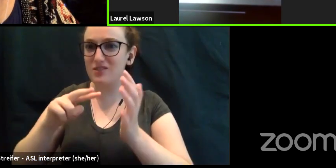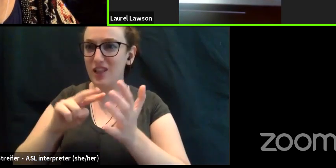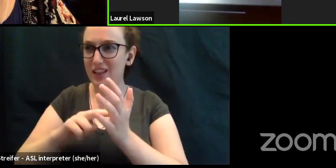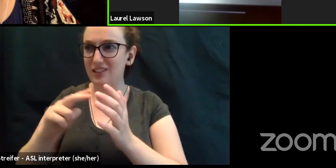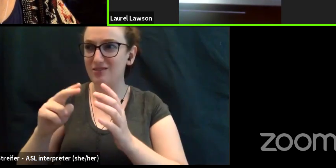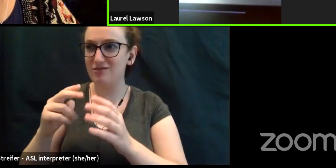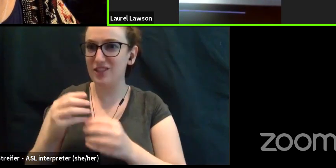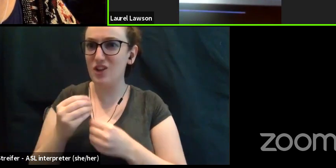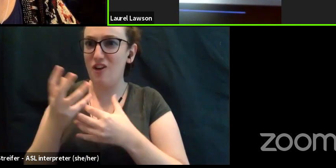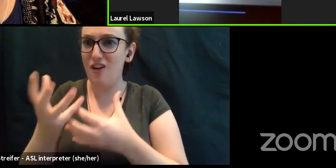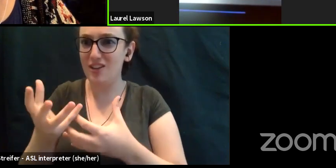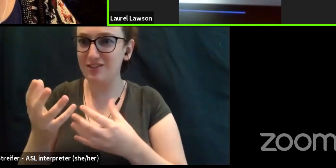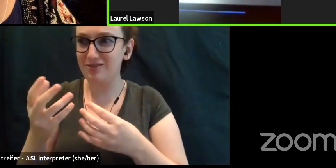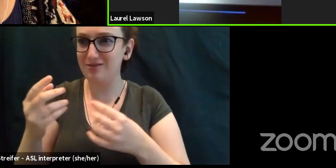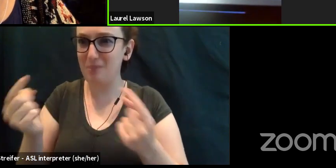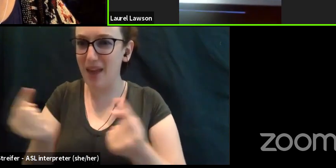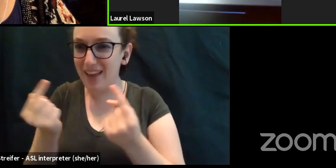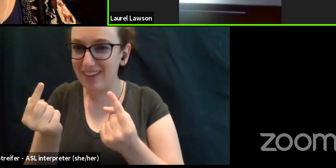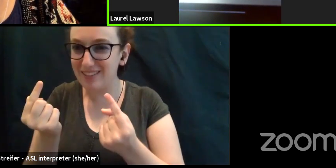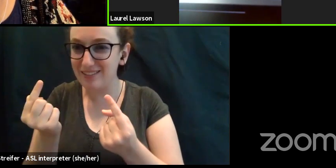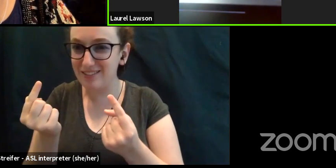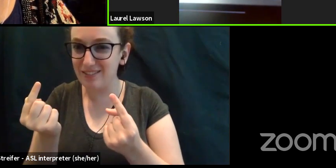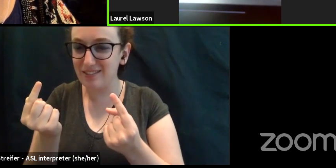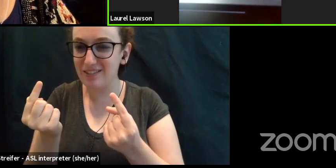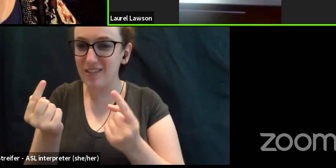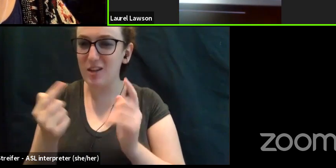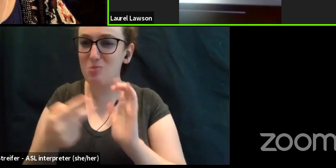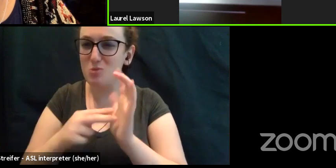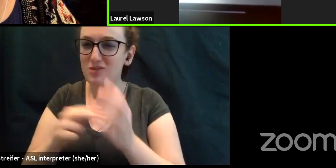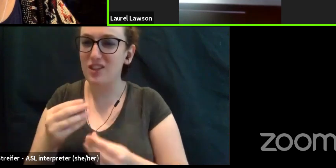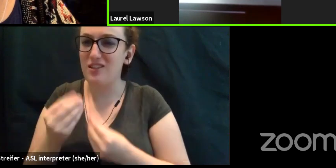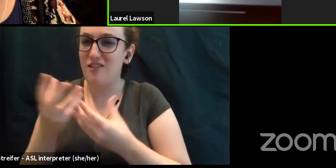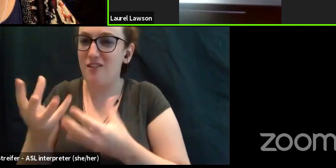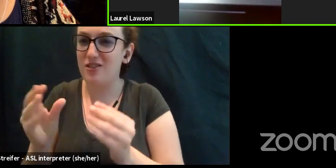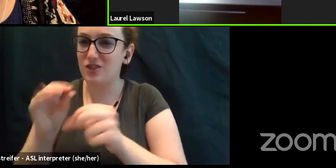them. Mm-hmm. So that's something to think of ahead of time.